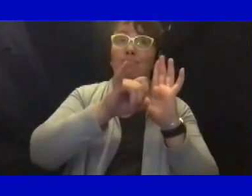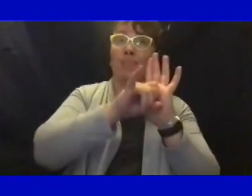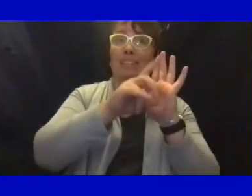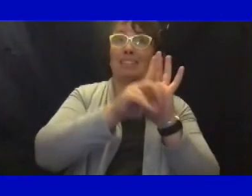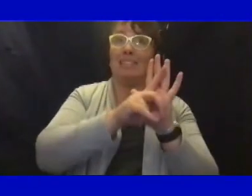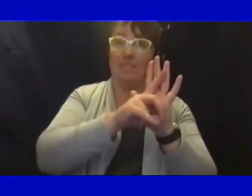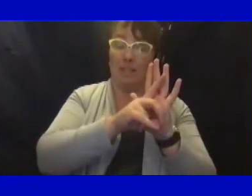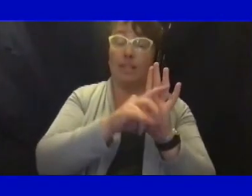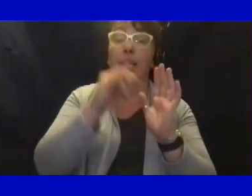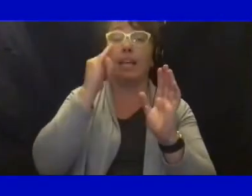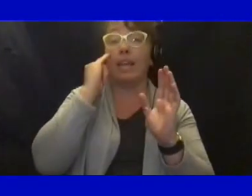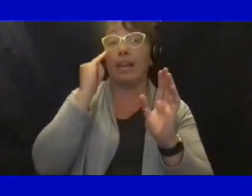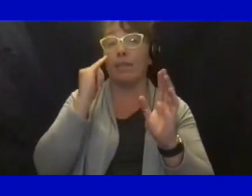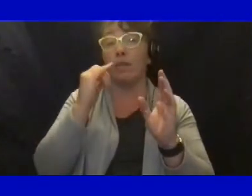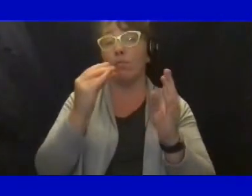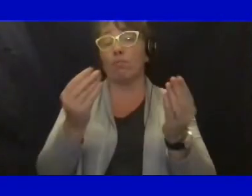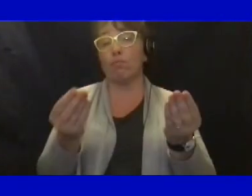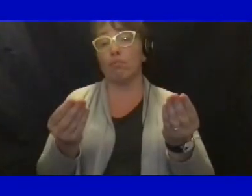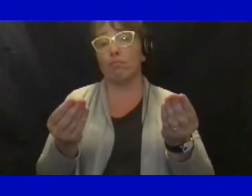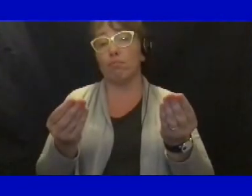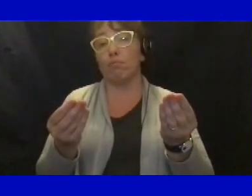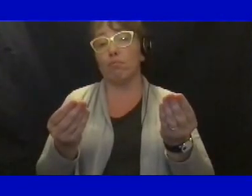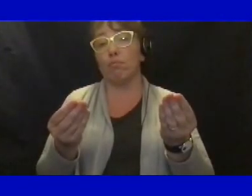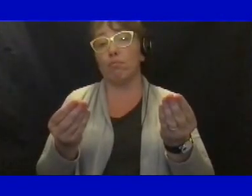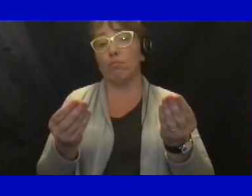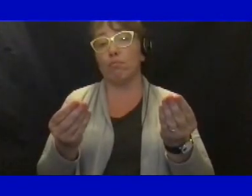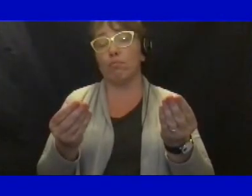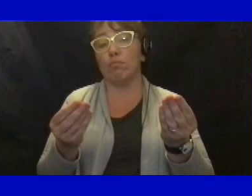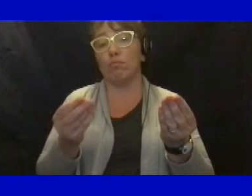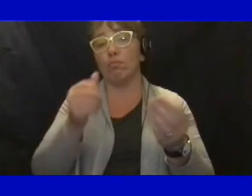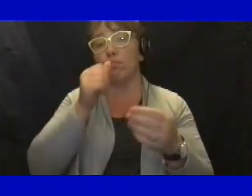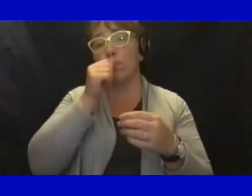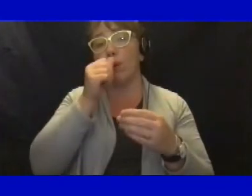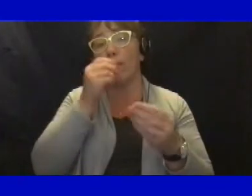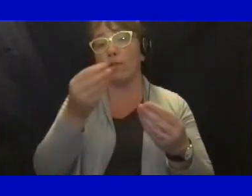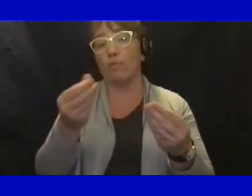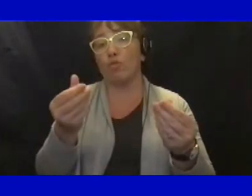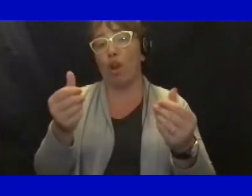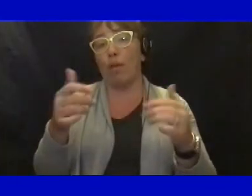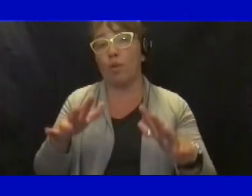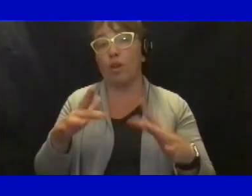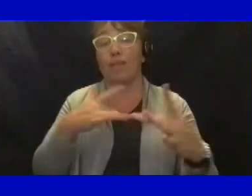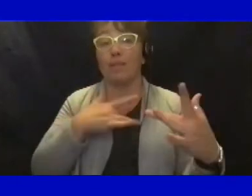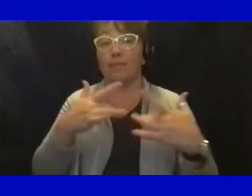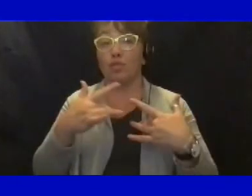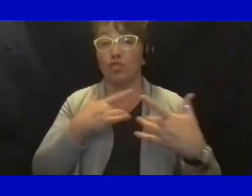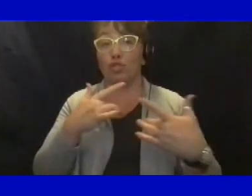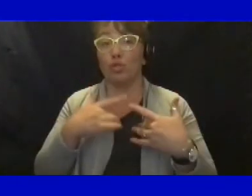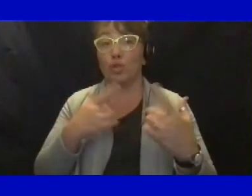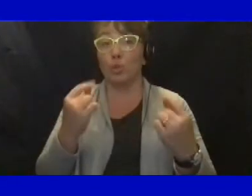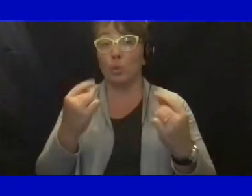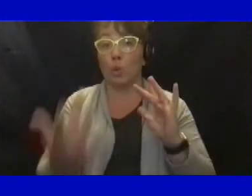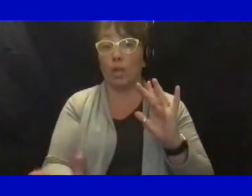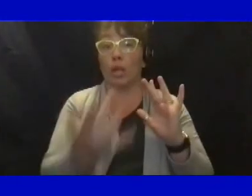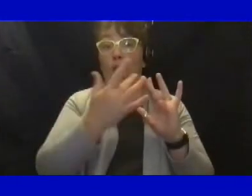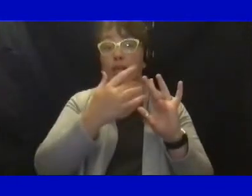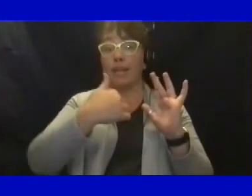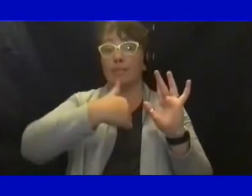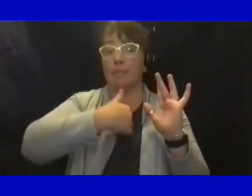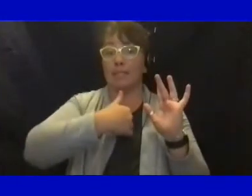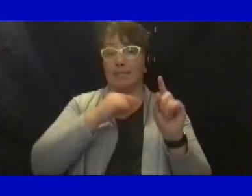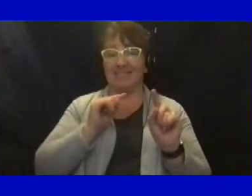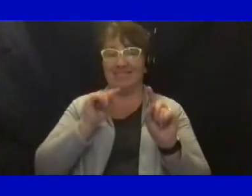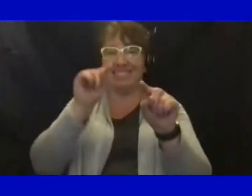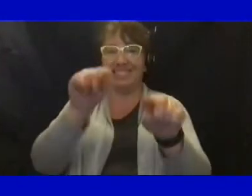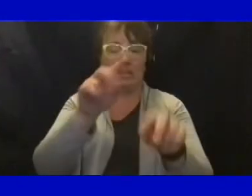property mitigation questions or concerns, you can contact me to do an assessment on your